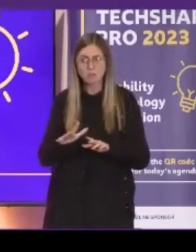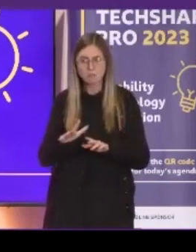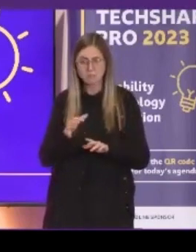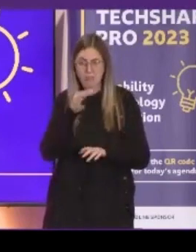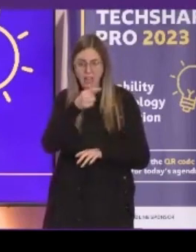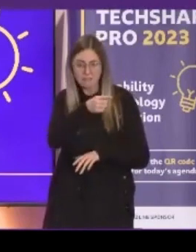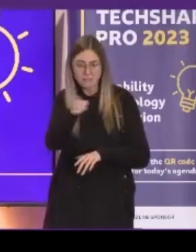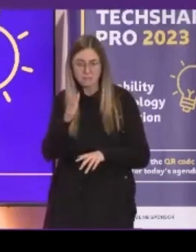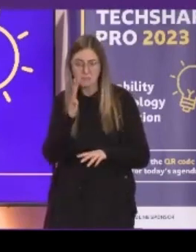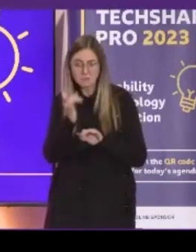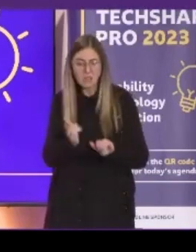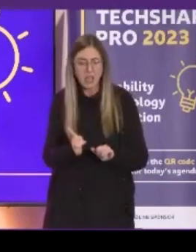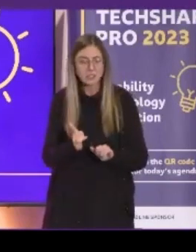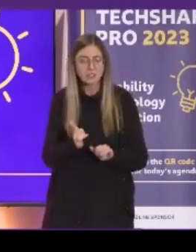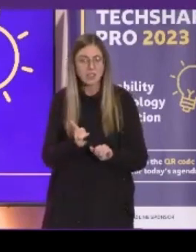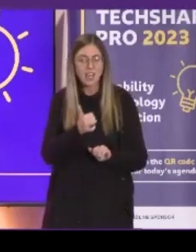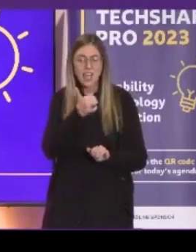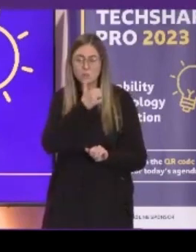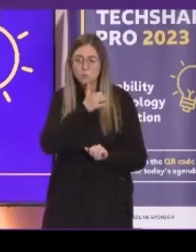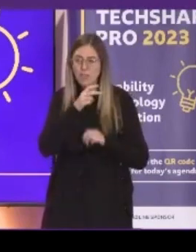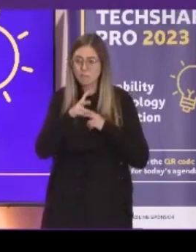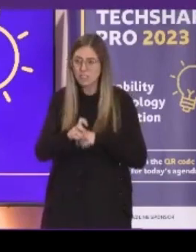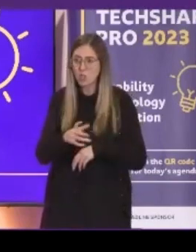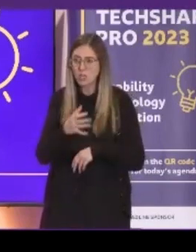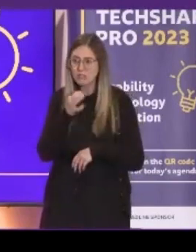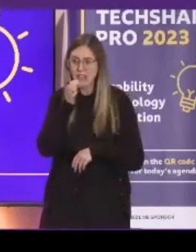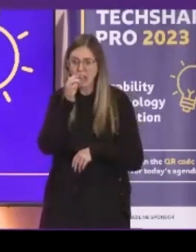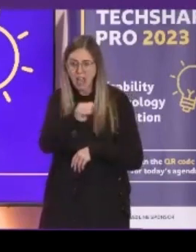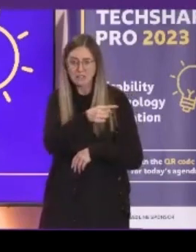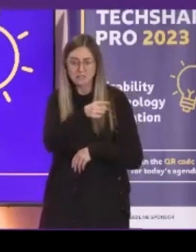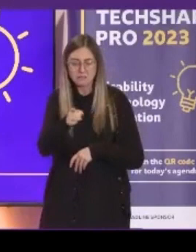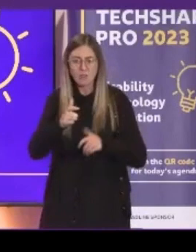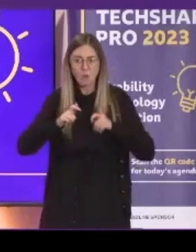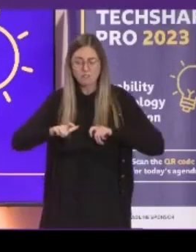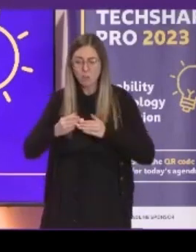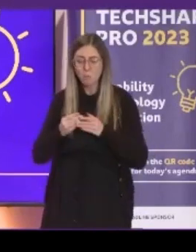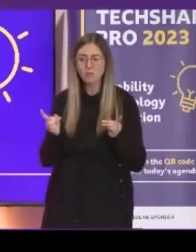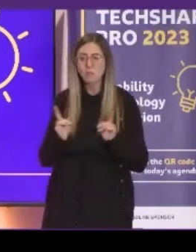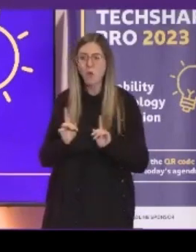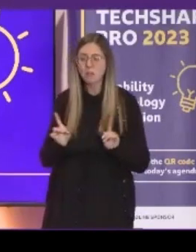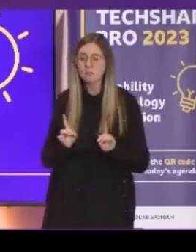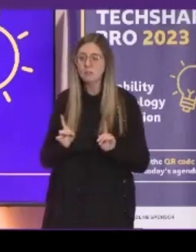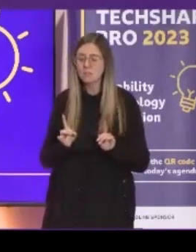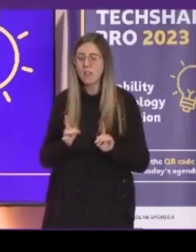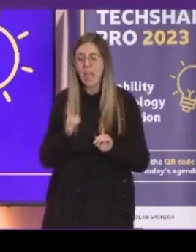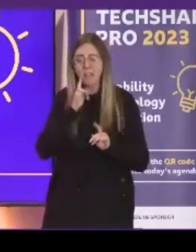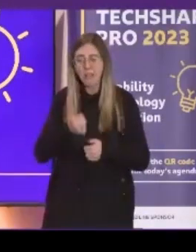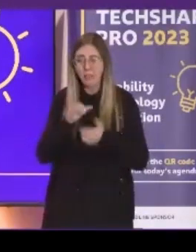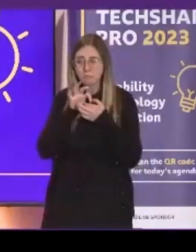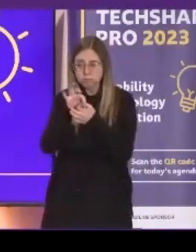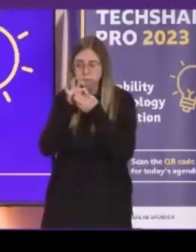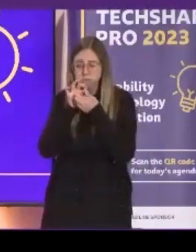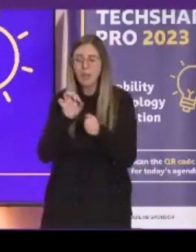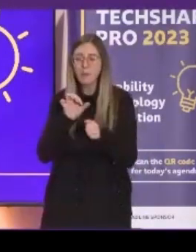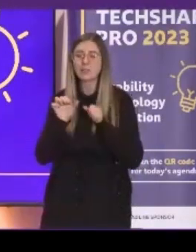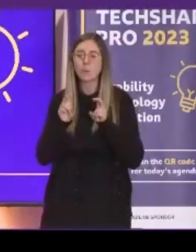research, do testing, ask your customers what they're comfortable with. So I think it's a really good way to work with your suppliers.